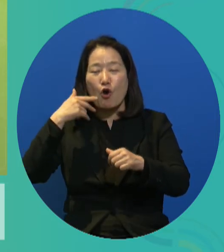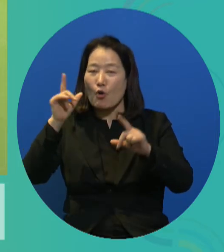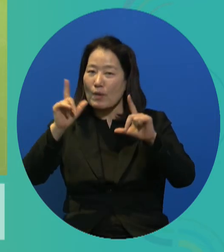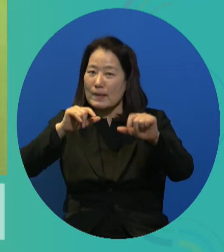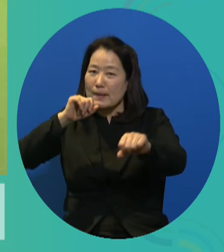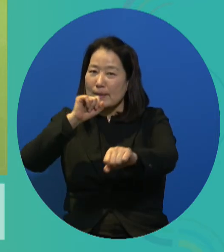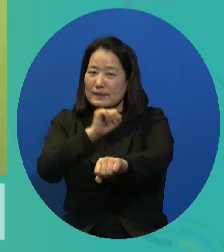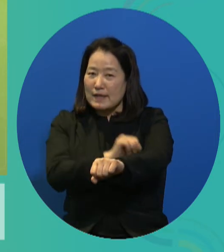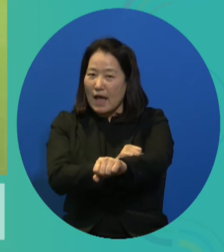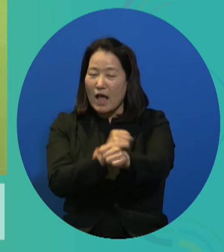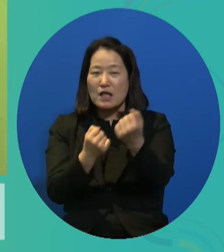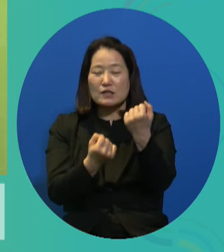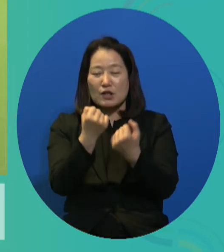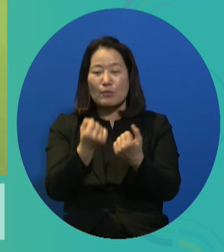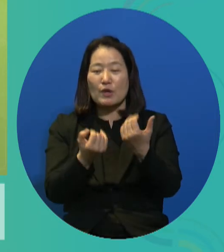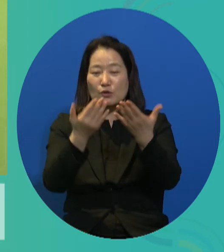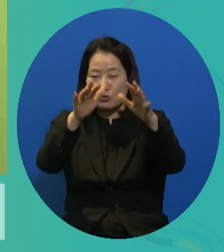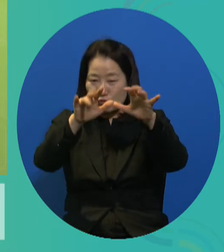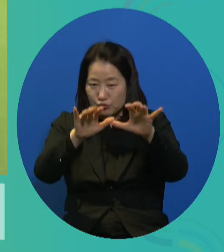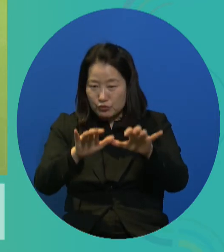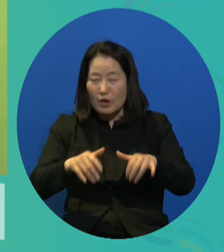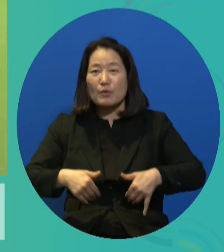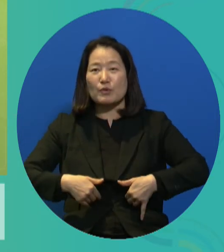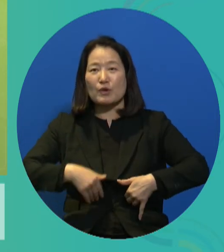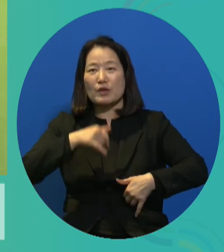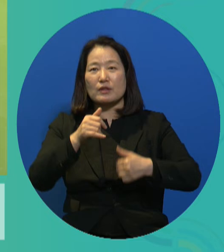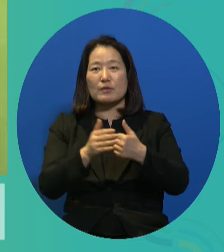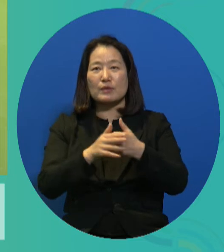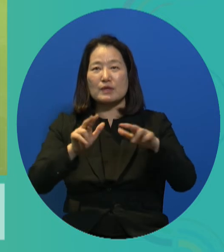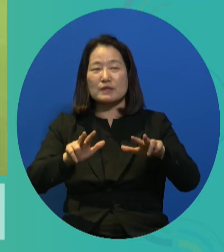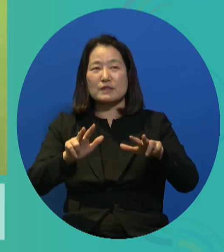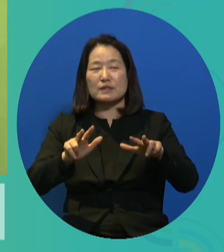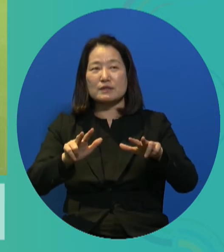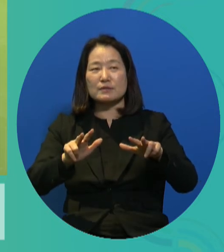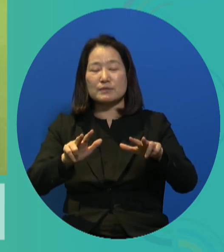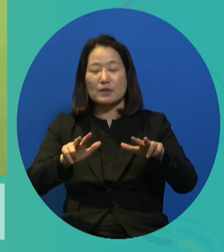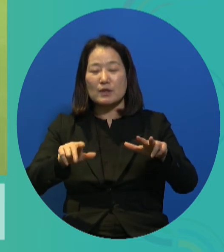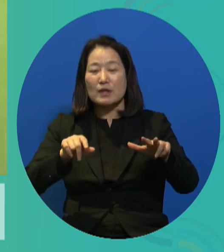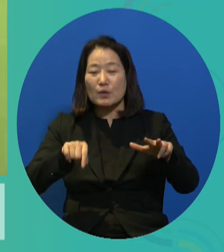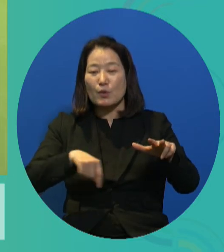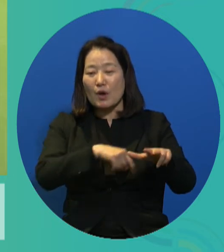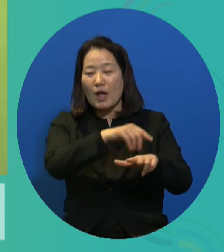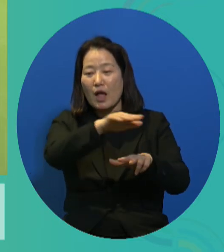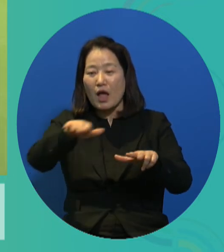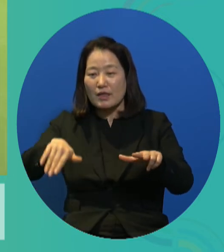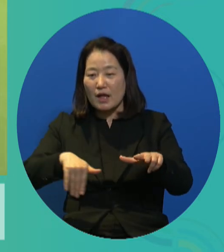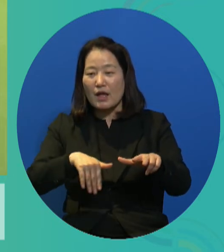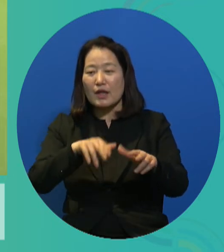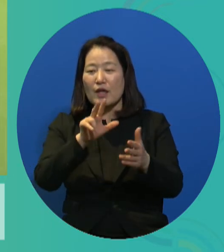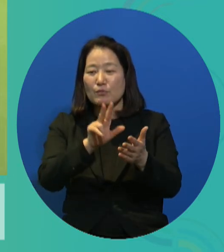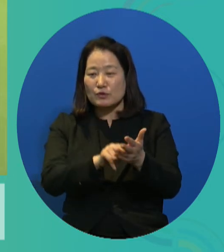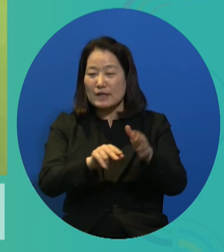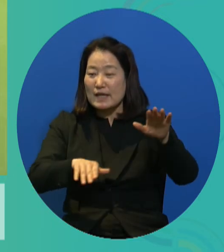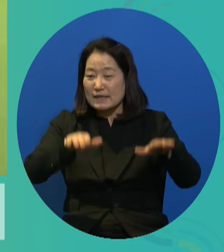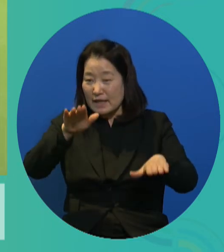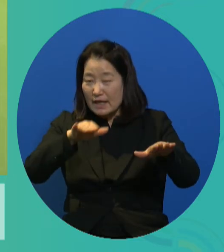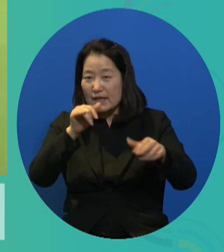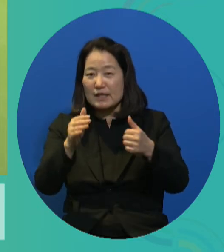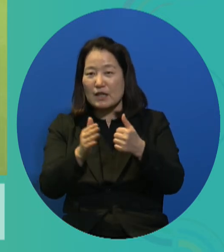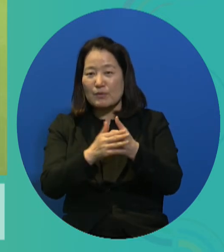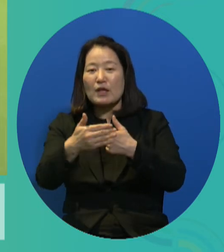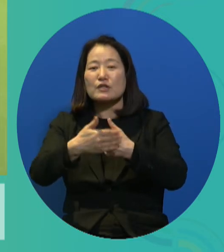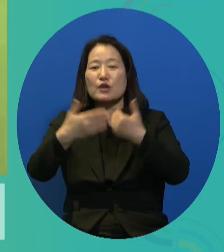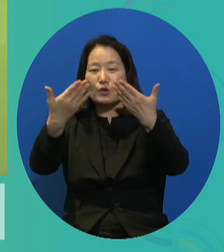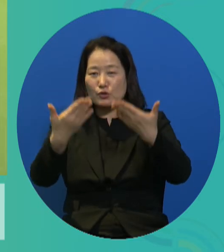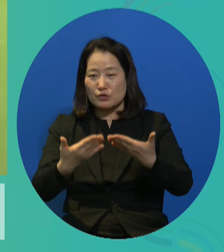to write out their concerns in the way that would want them to, and also they're not familiar with the UN framework, first of all. So because